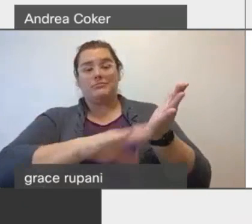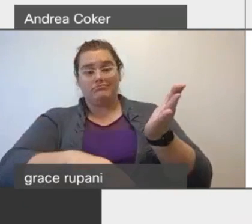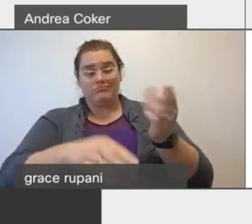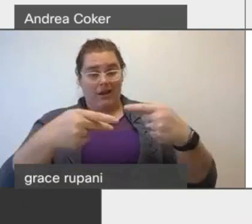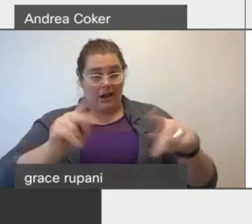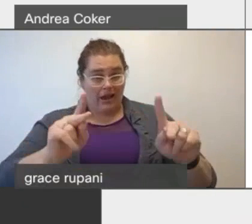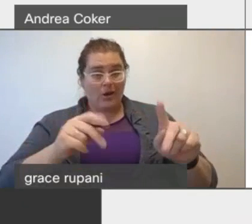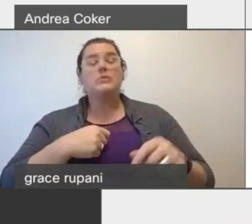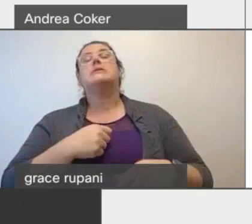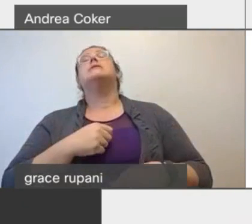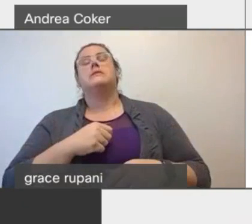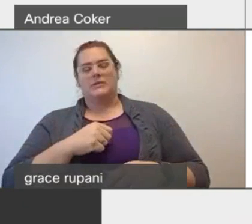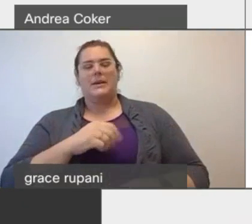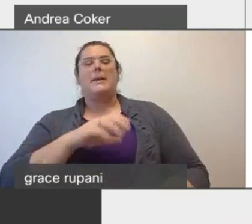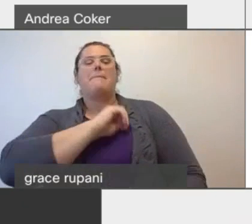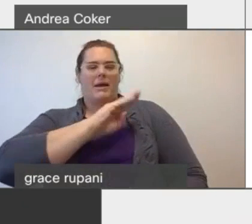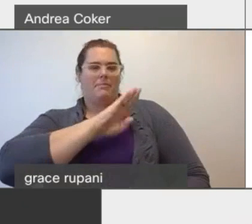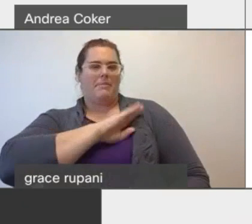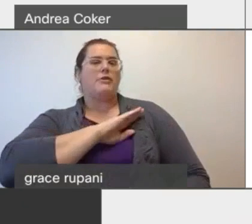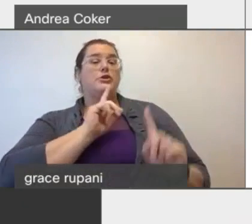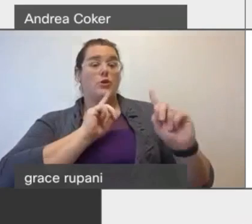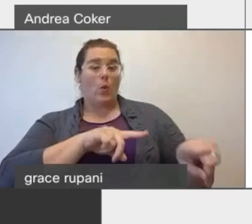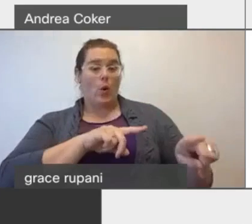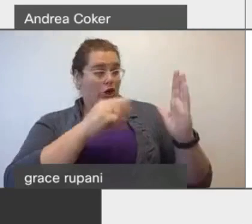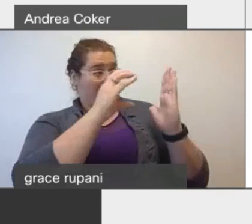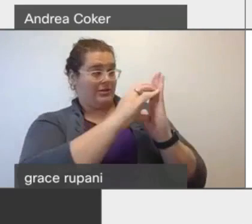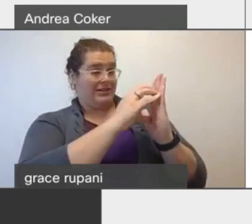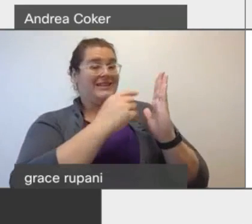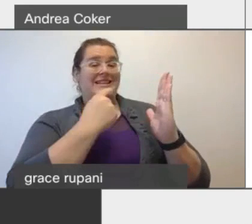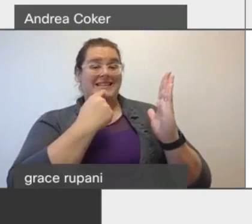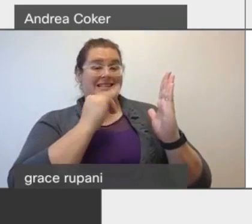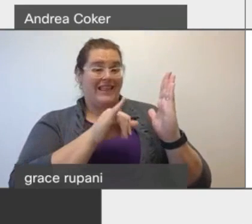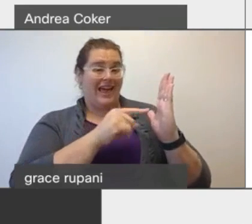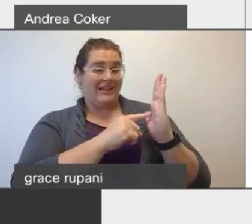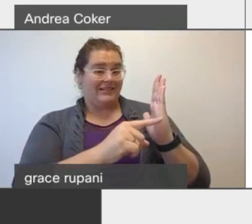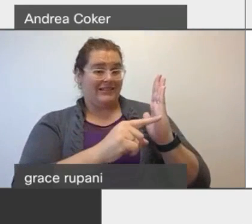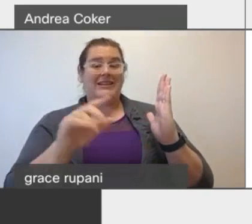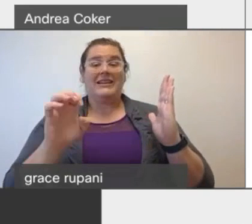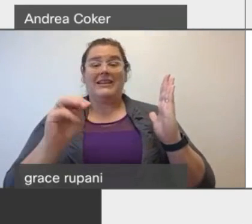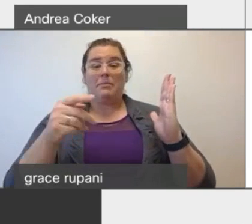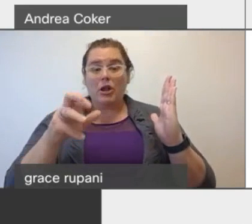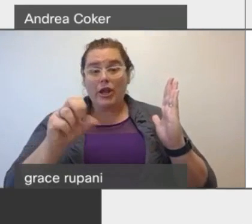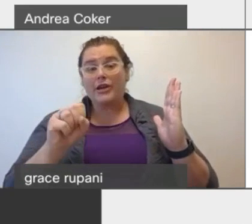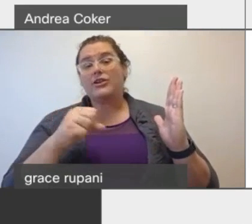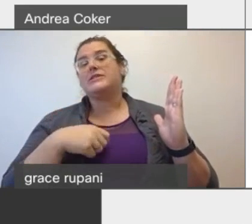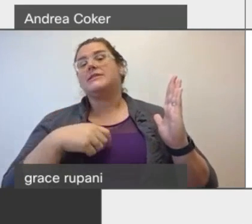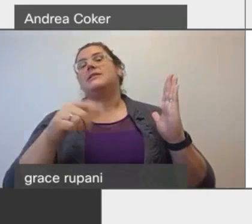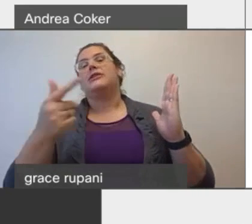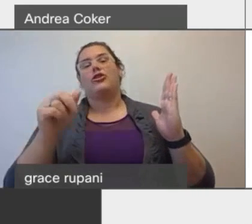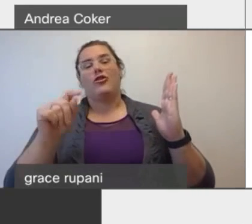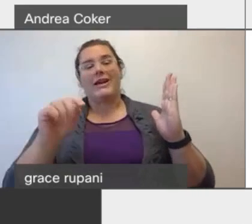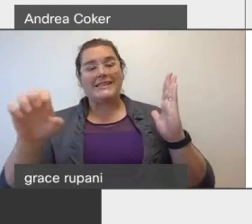There is a provision in the mayor's order that says employees, contractors, grantees,